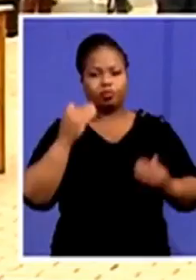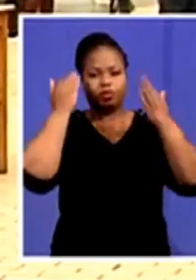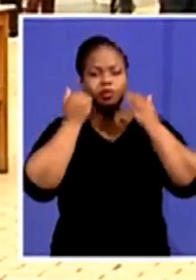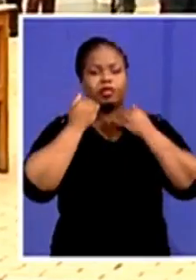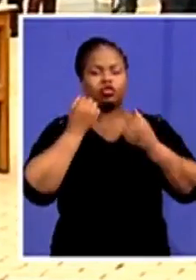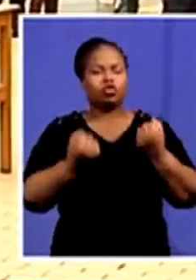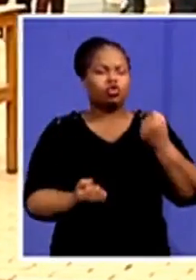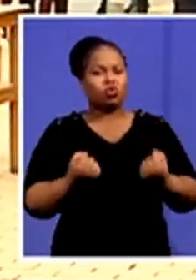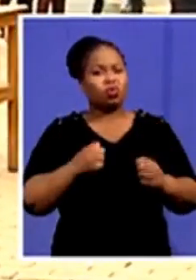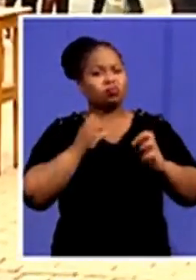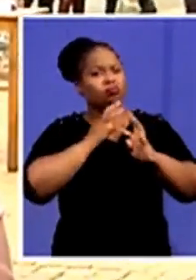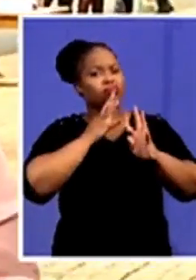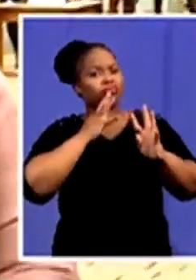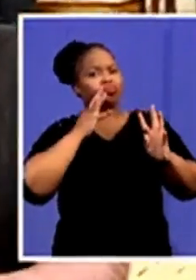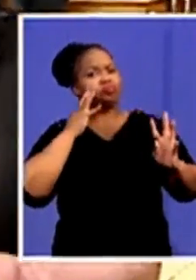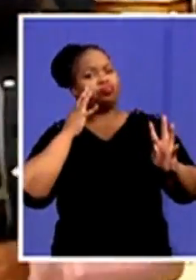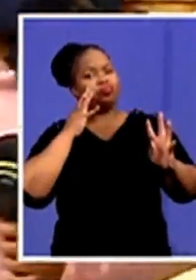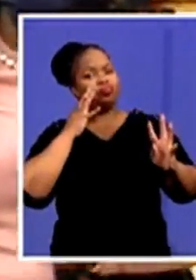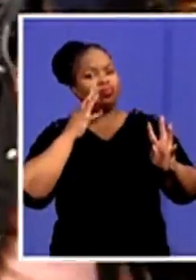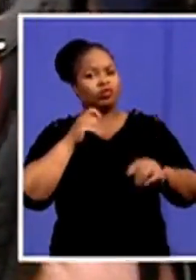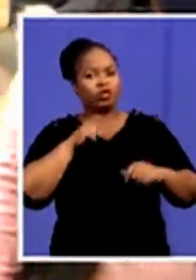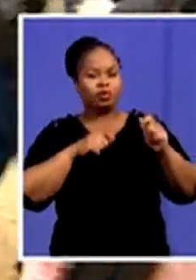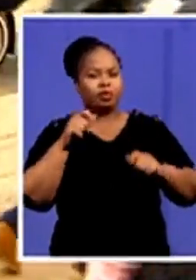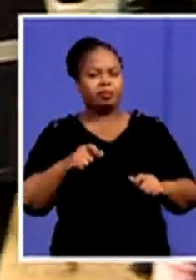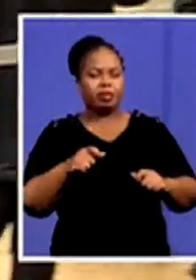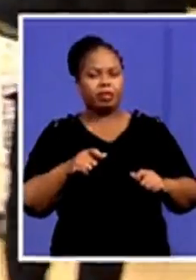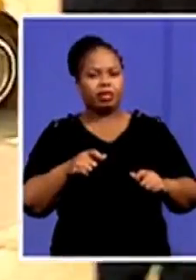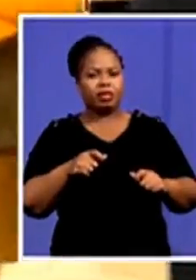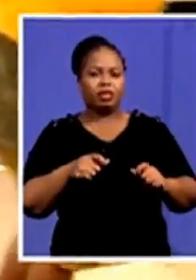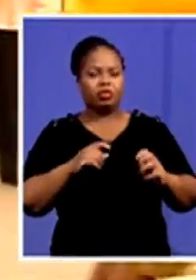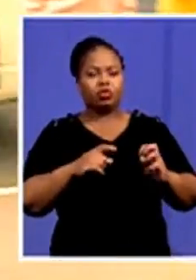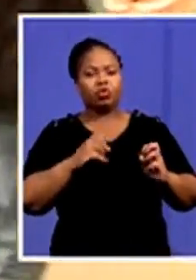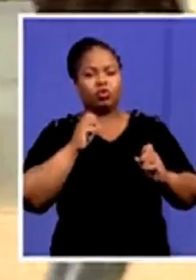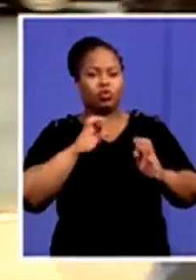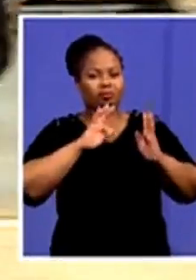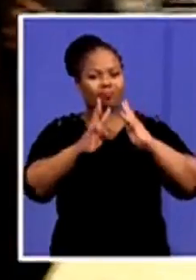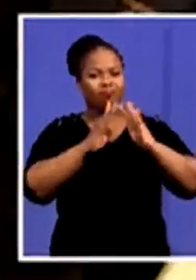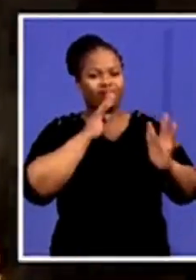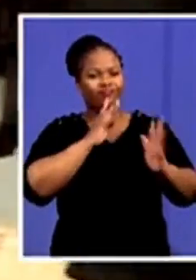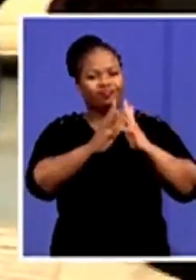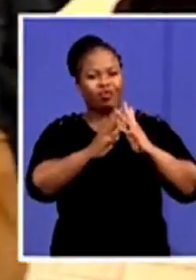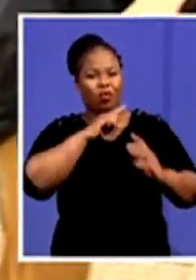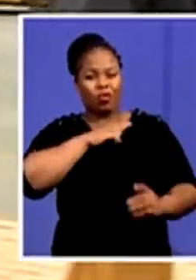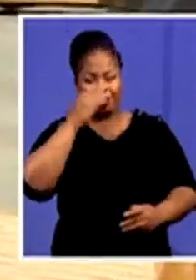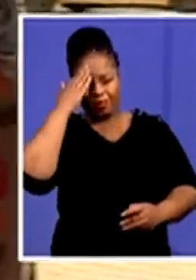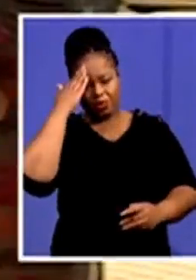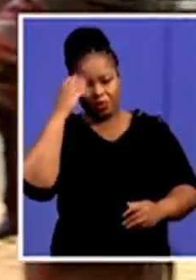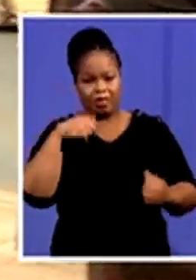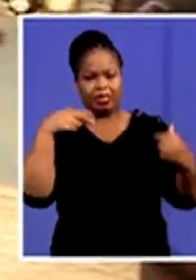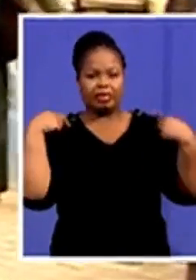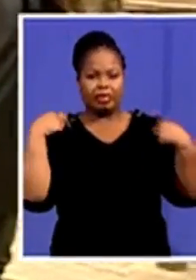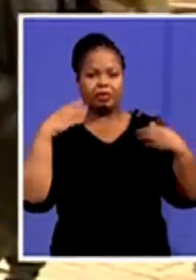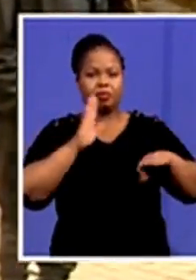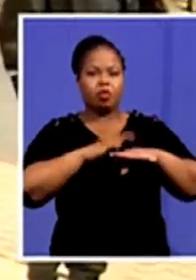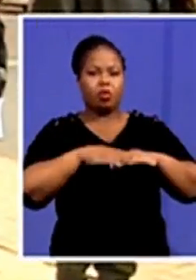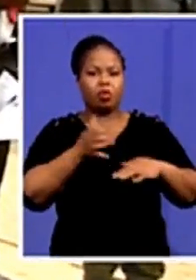for people to get in and out. And we know that security has definitely been stepped up during the course of this year when